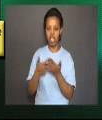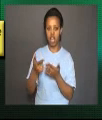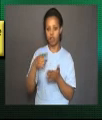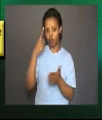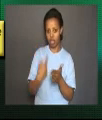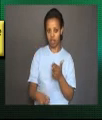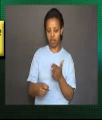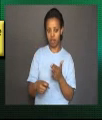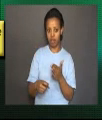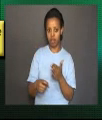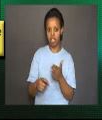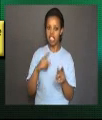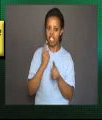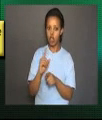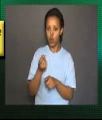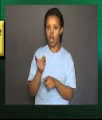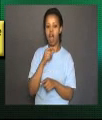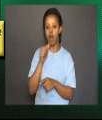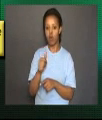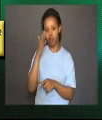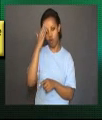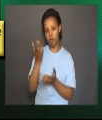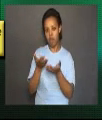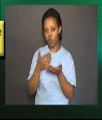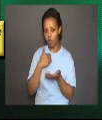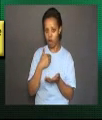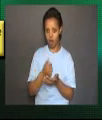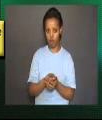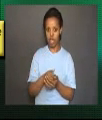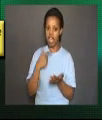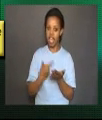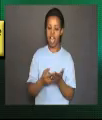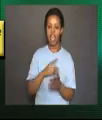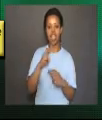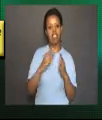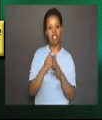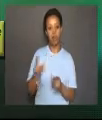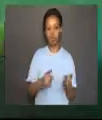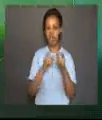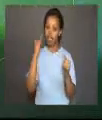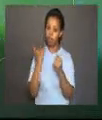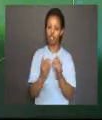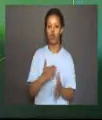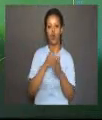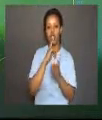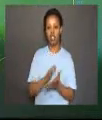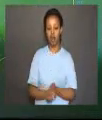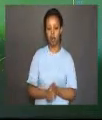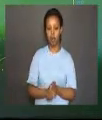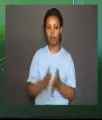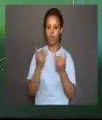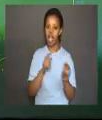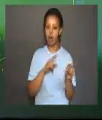results. This is the final step of the scientific method. Let